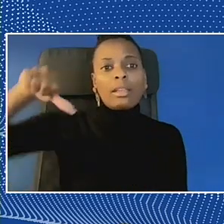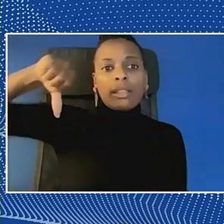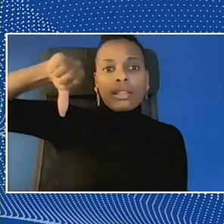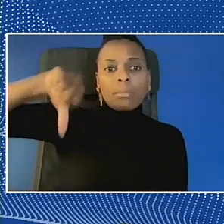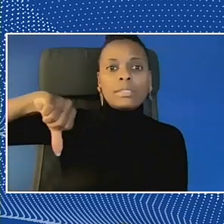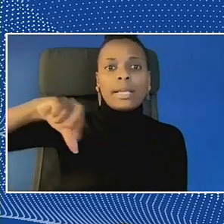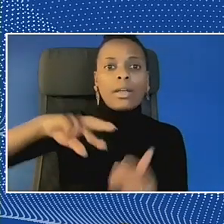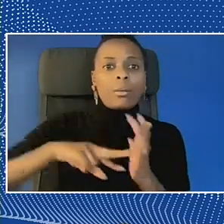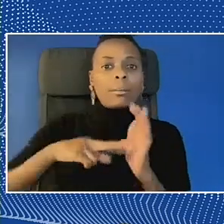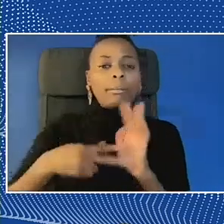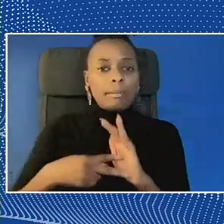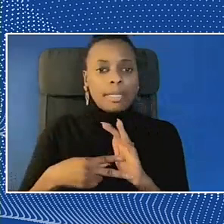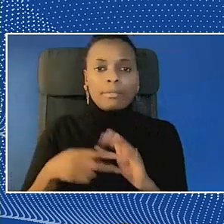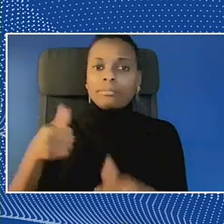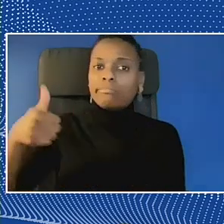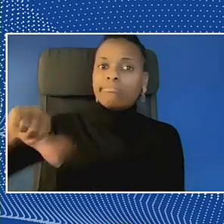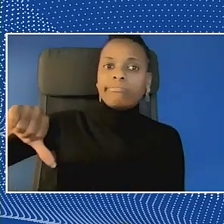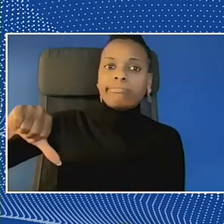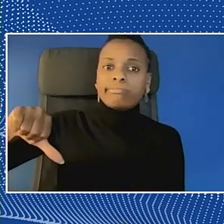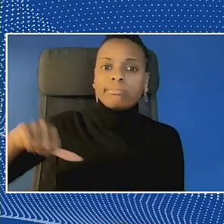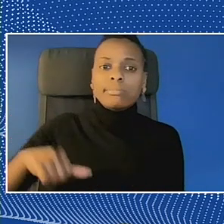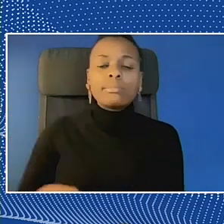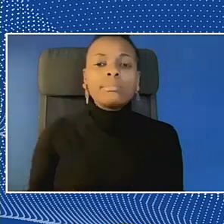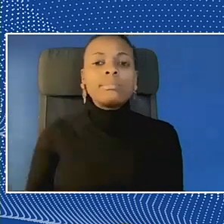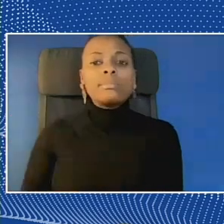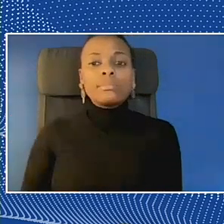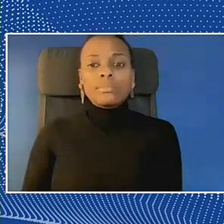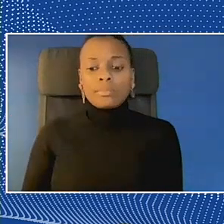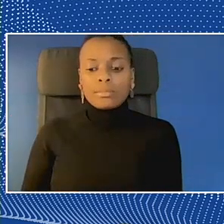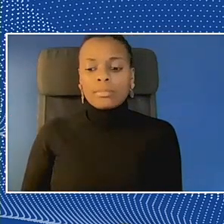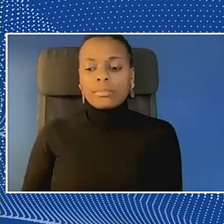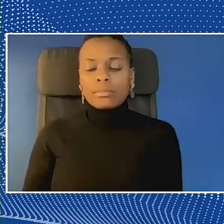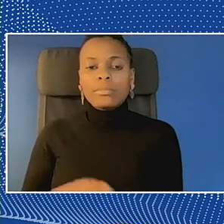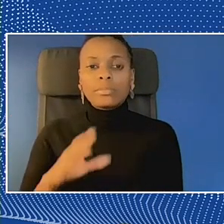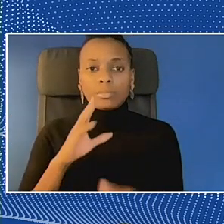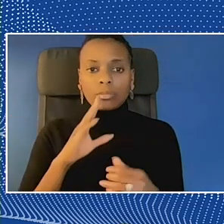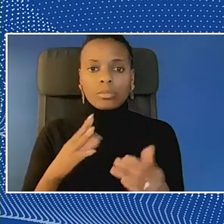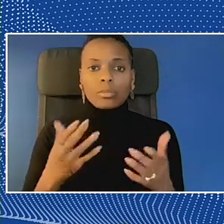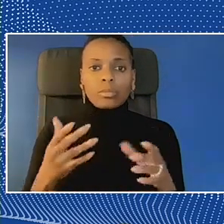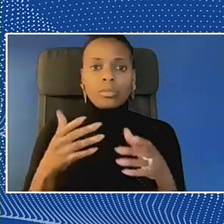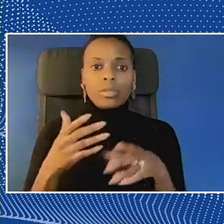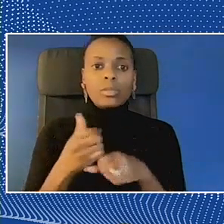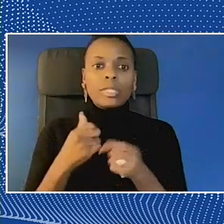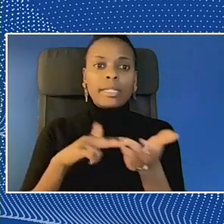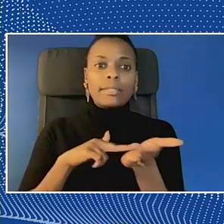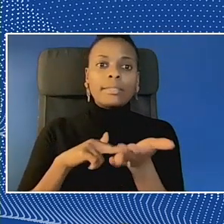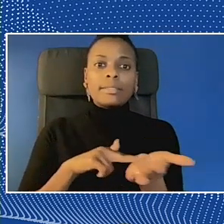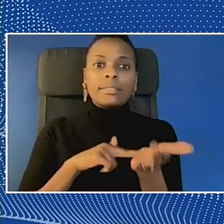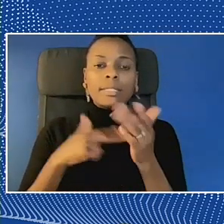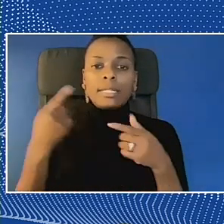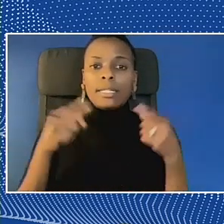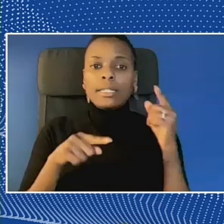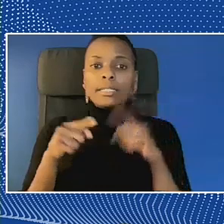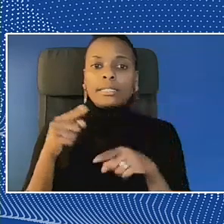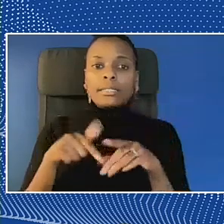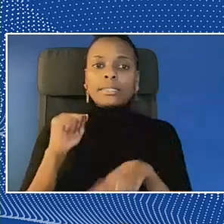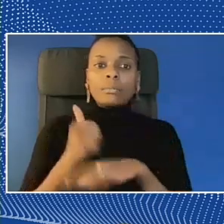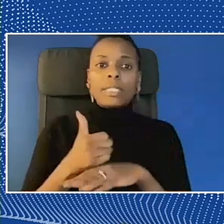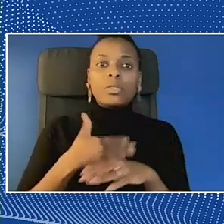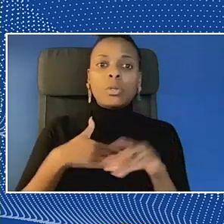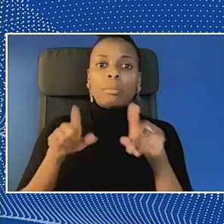a dissent. And we're going to be taking consensus, I'll be taking based on my screen, so